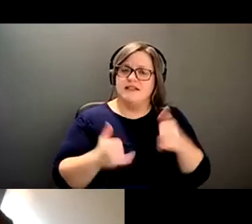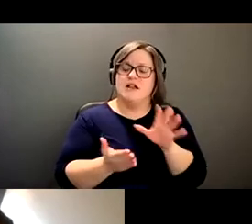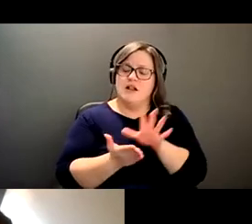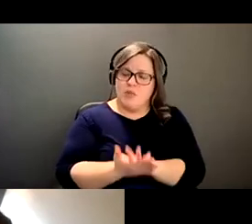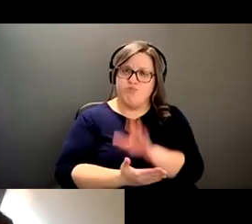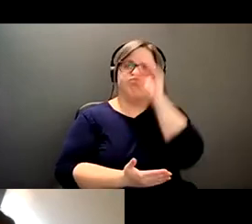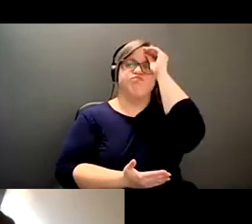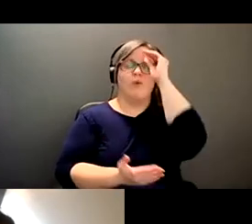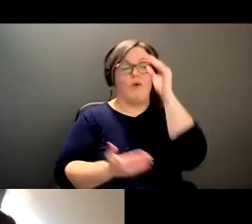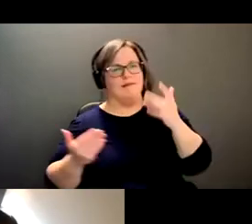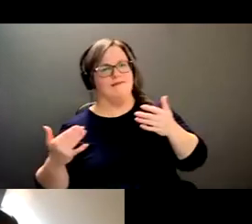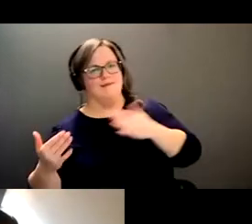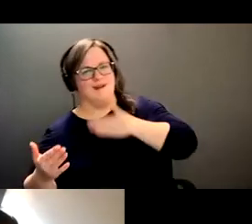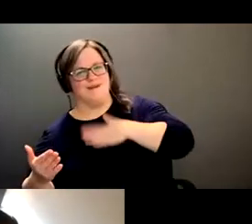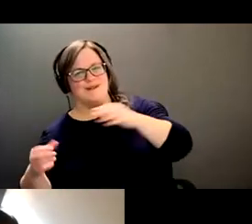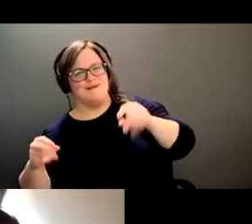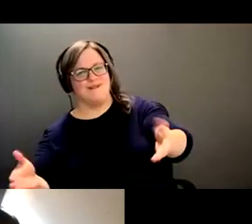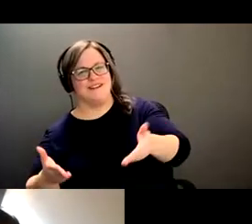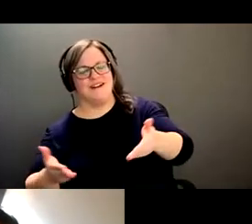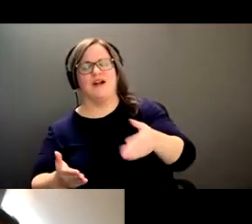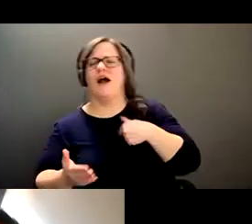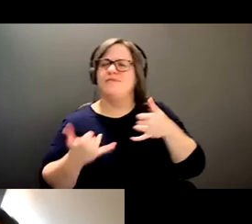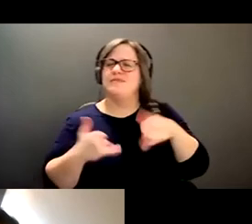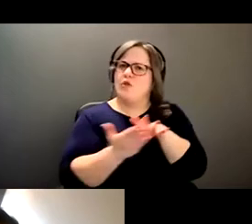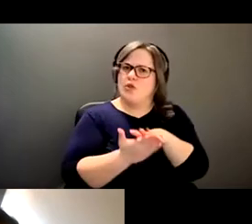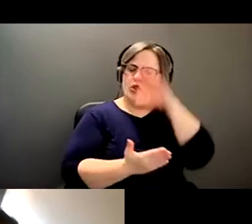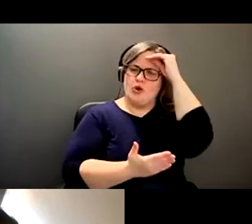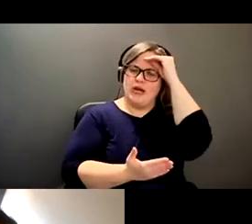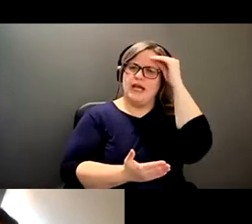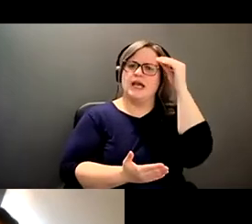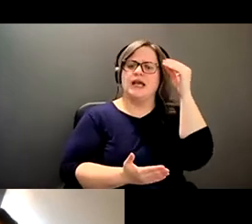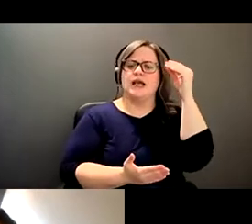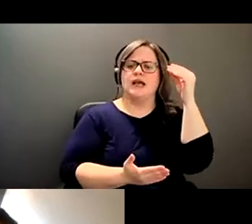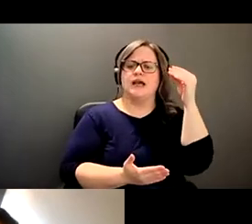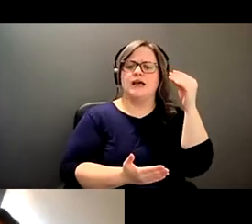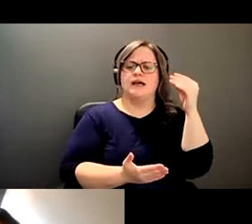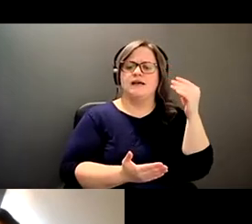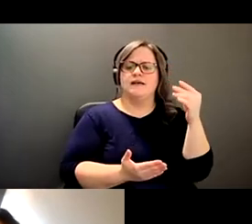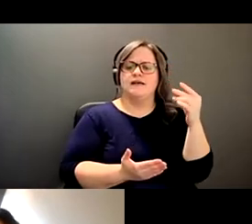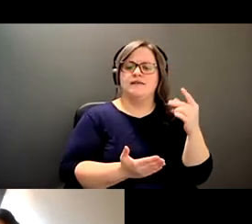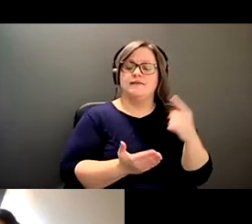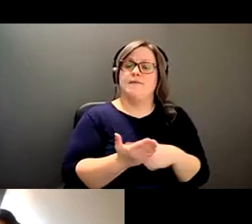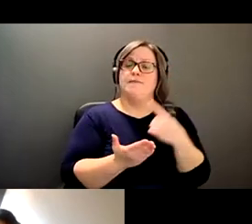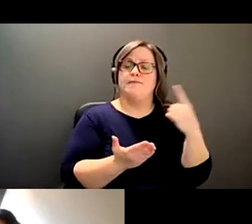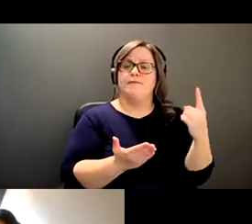this opportunity, is how much slower things can be if they're run